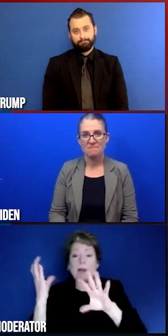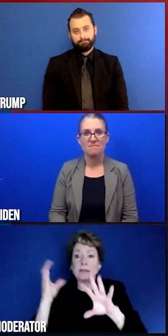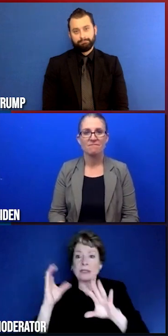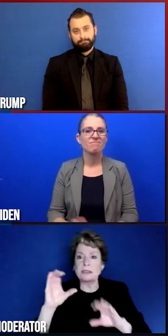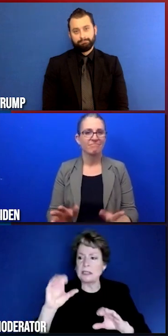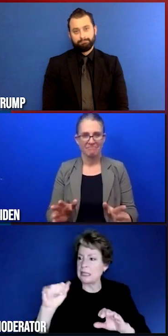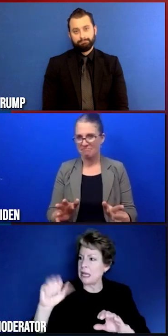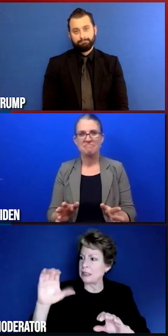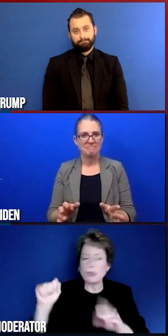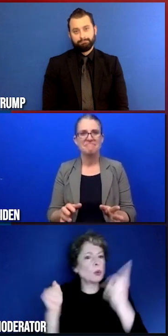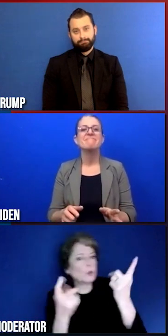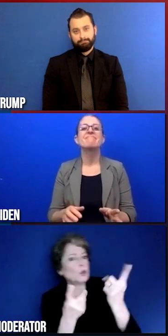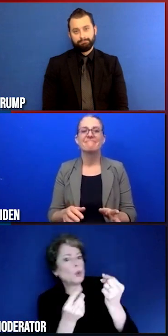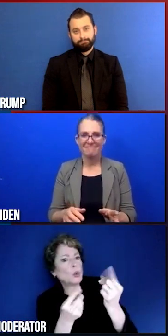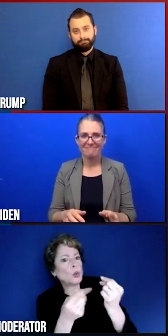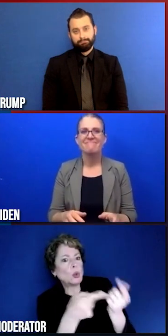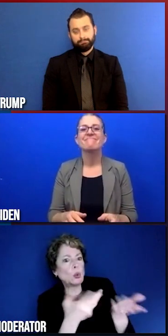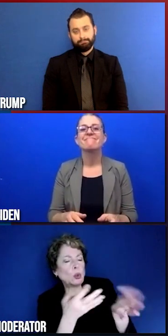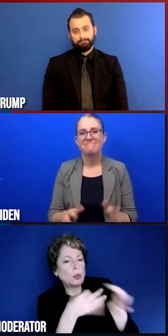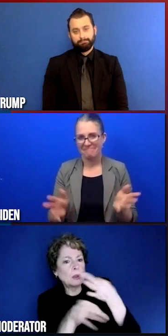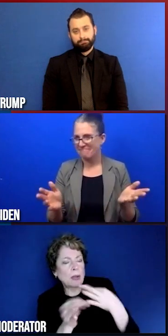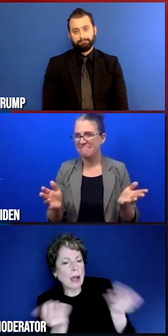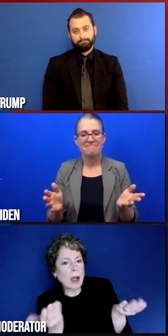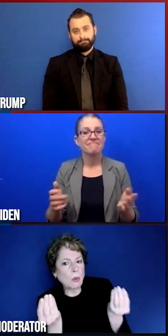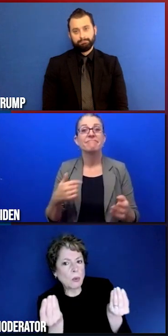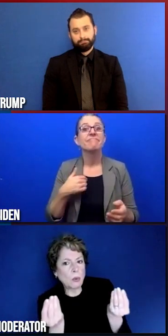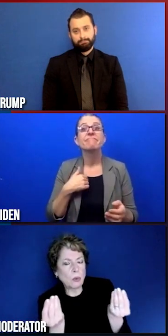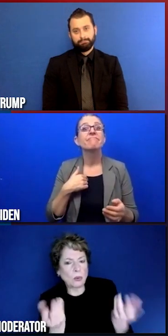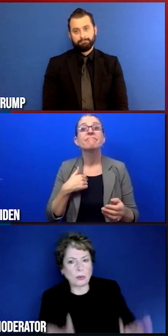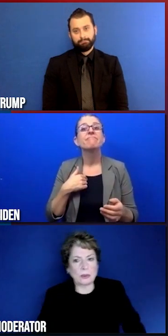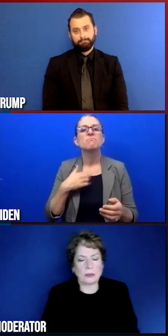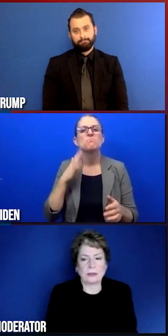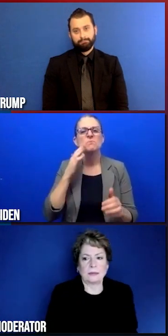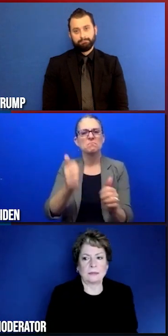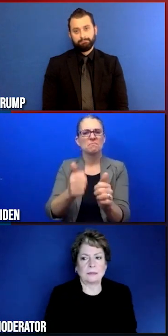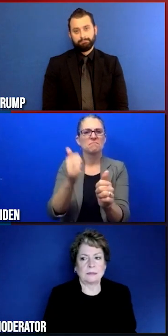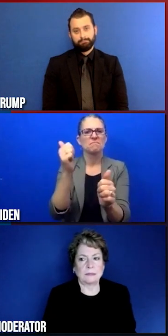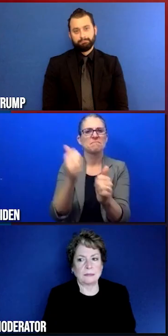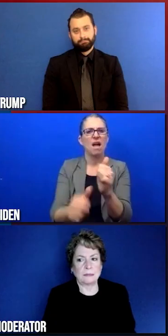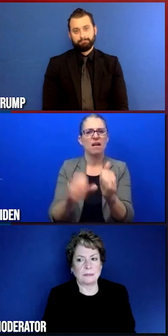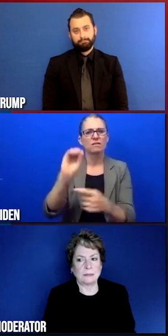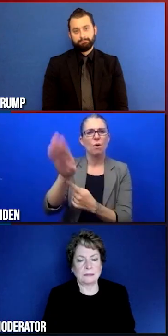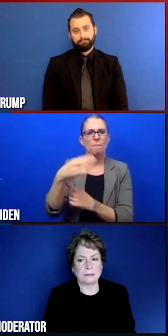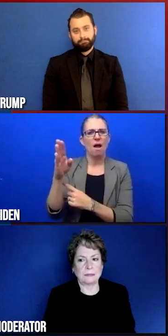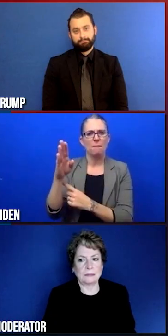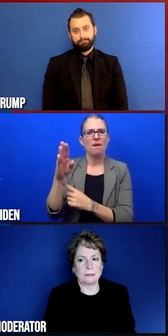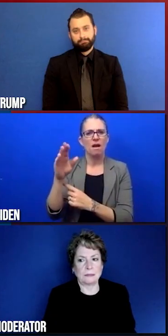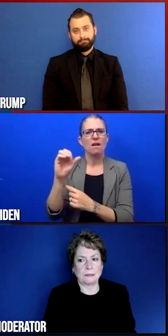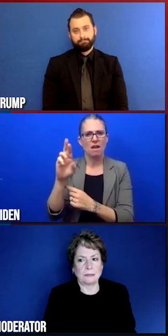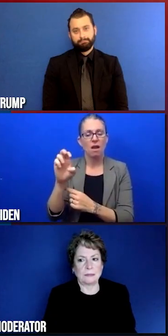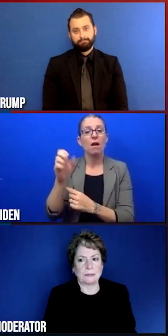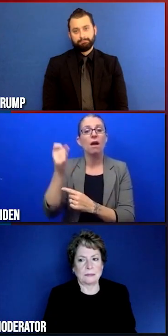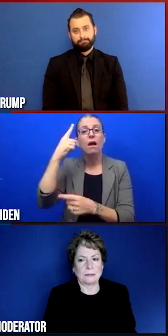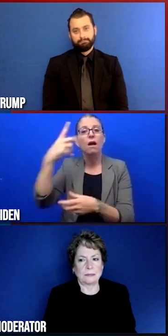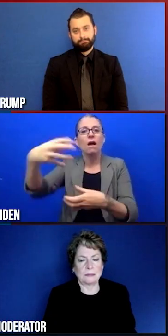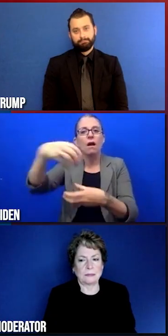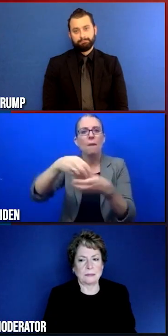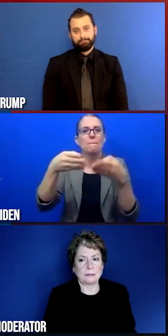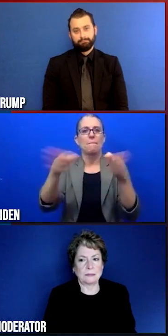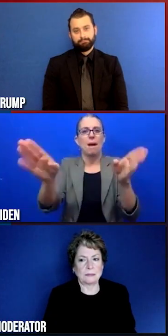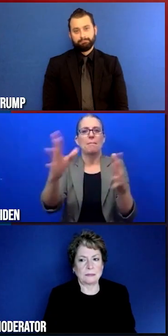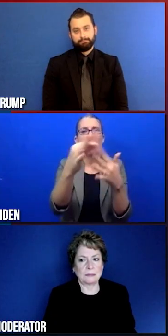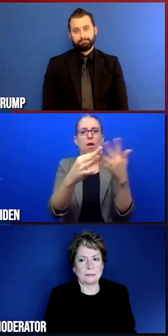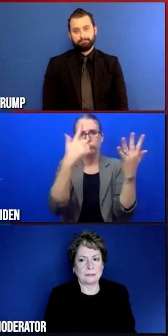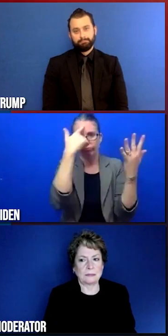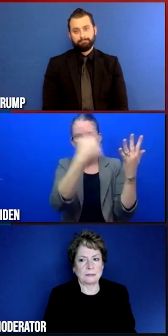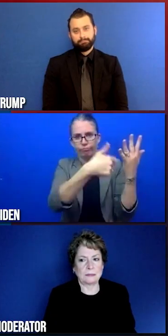pass Obamacare with a public option. It'll become Biden care. The public option is an option that says that if you, in fact, do not